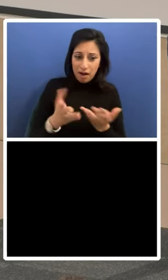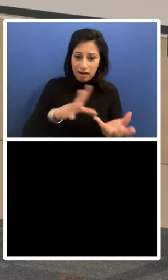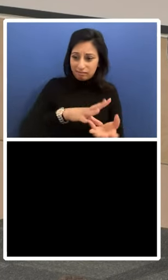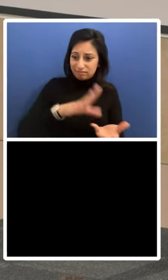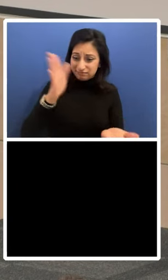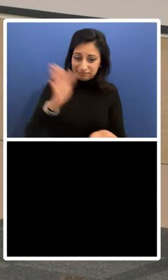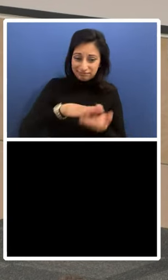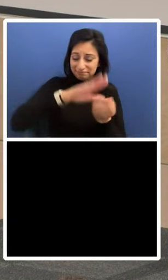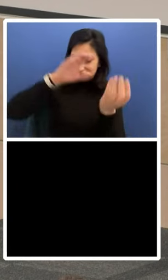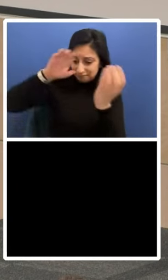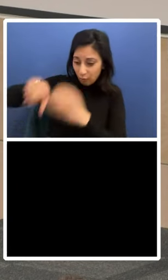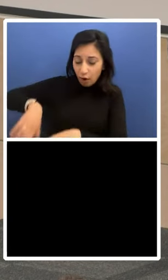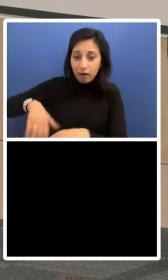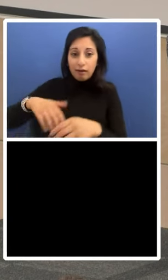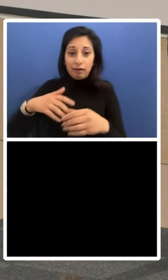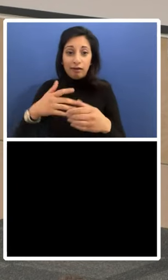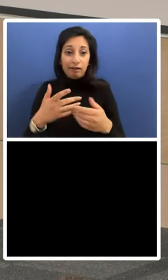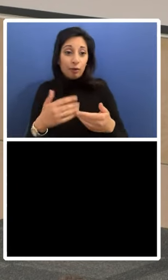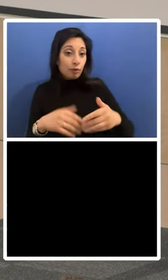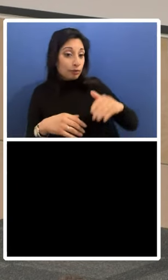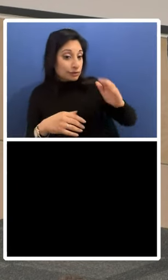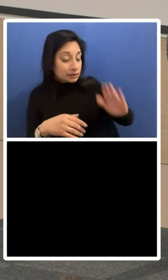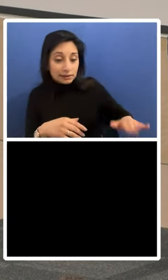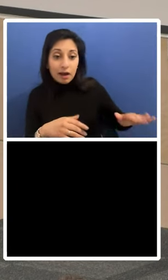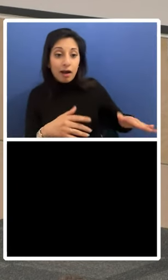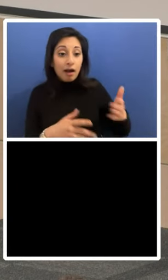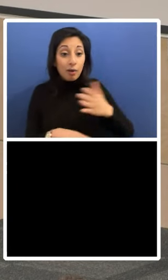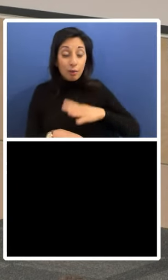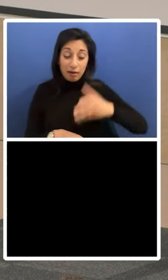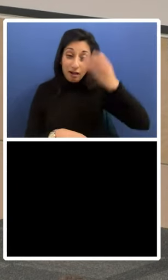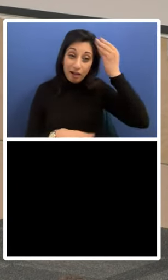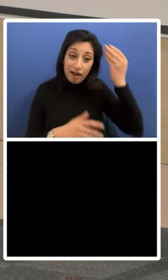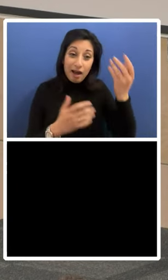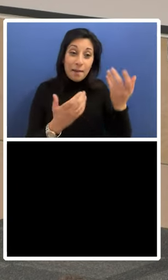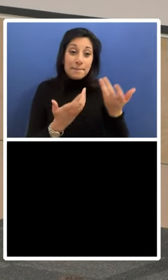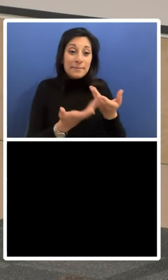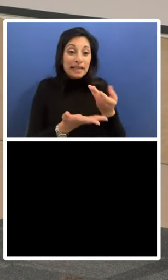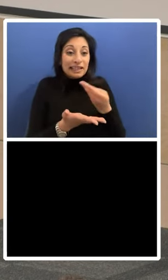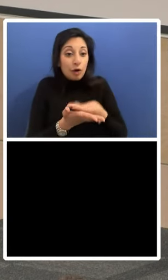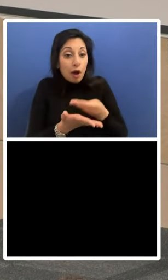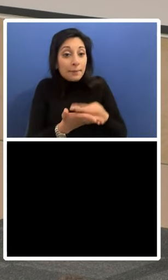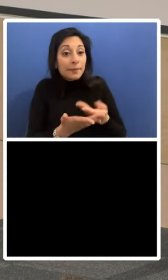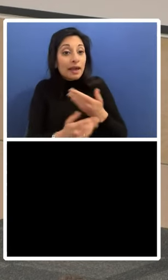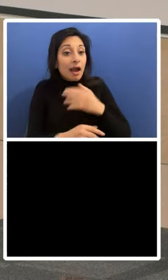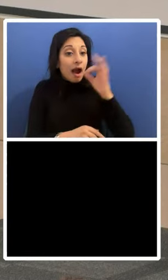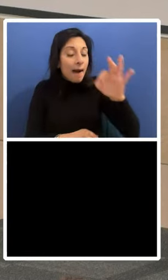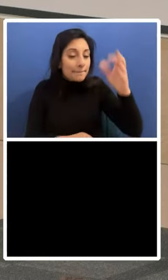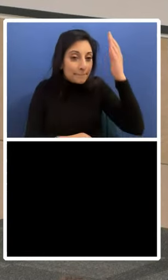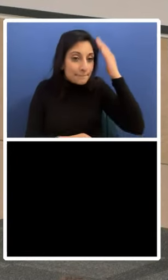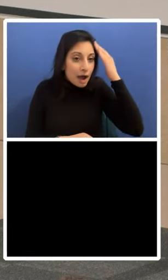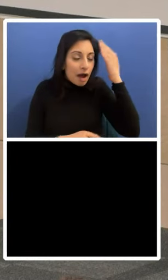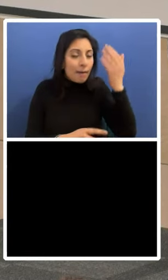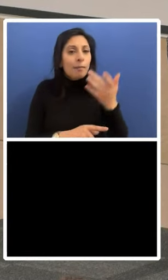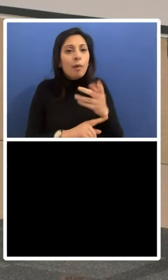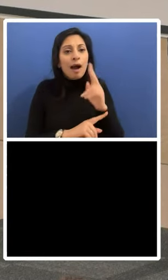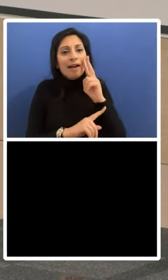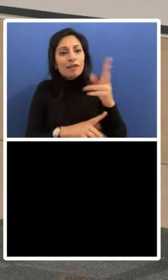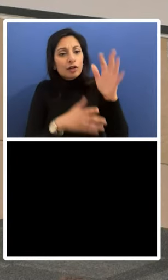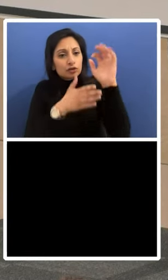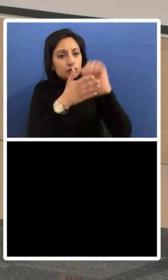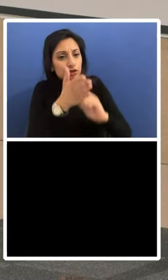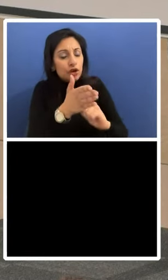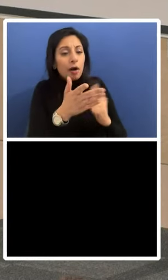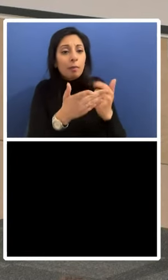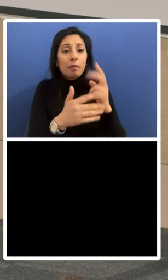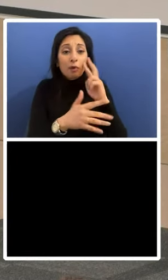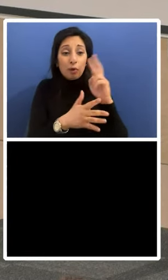not a kid anymore. Mm. If you want to know about the economy, go home, ask your mum. And I think he's walked down the street, look at the shops open, down, closing. Look at the adverts on the tube. Look at